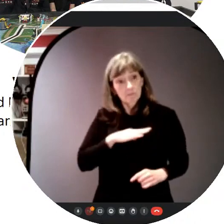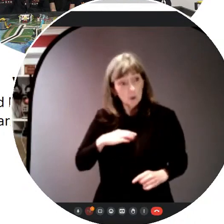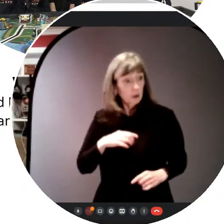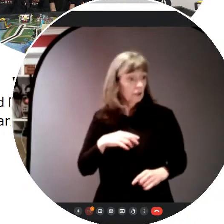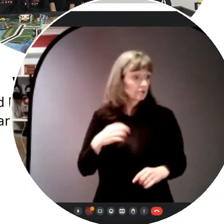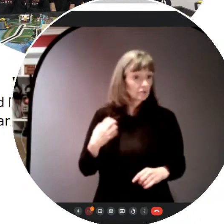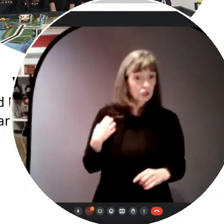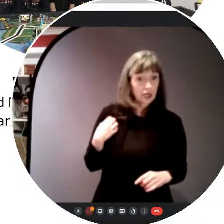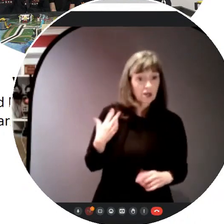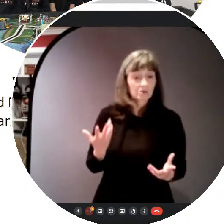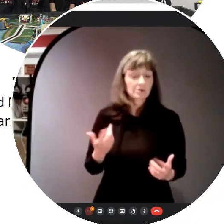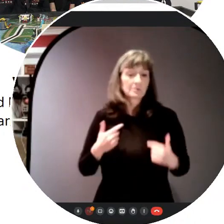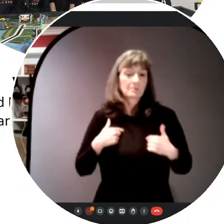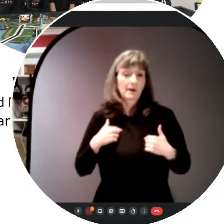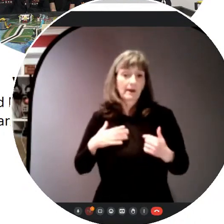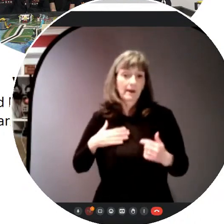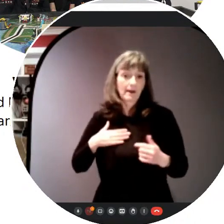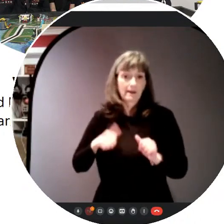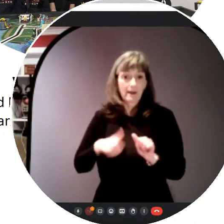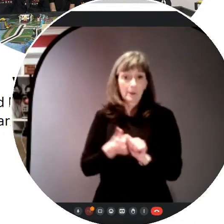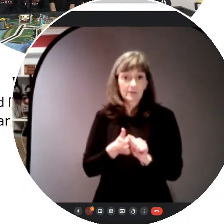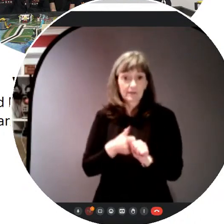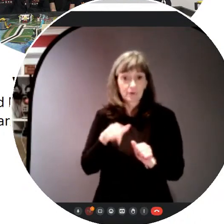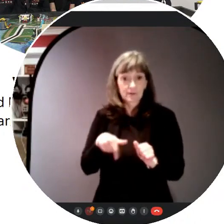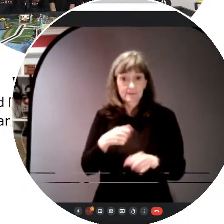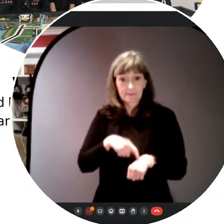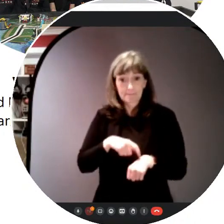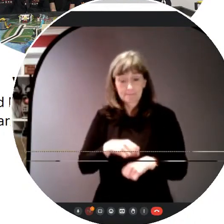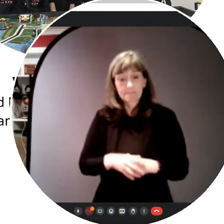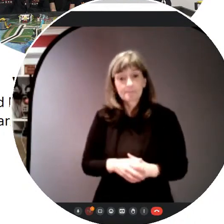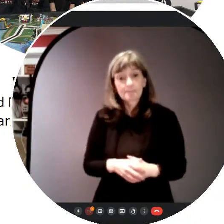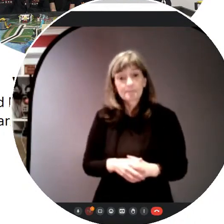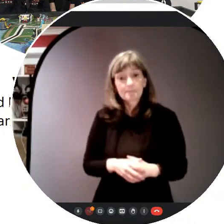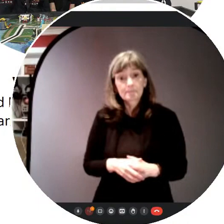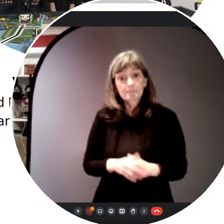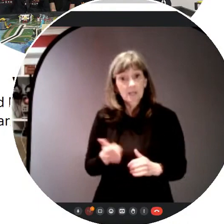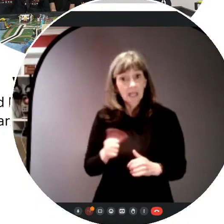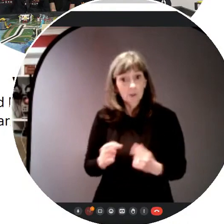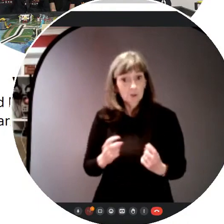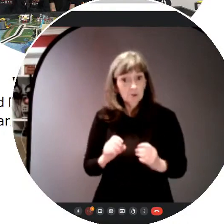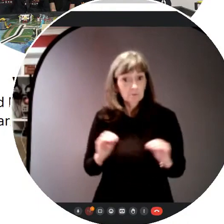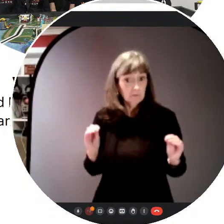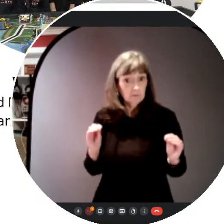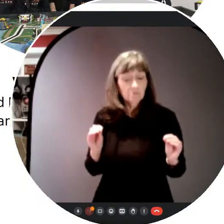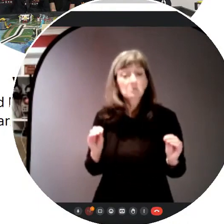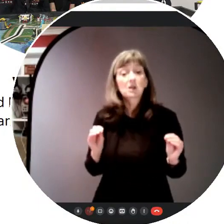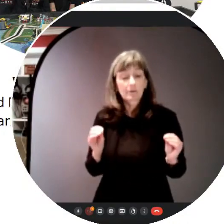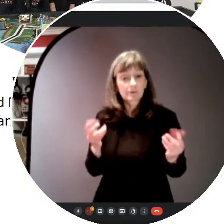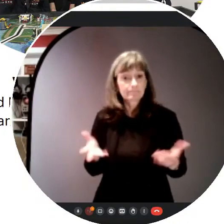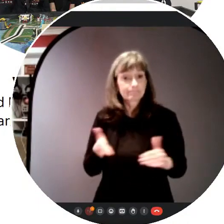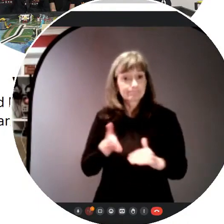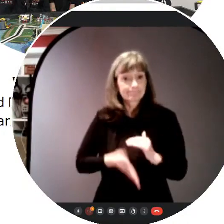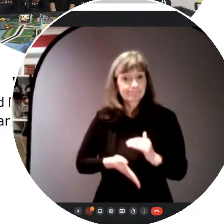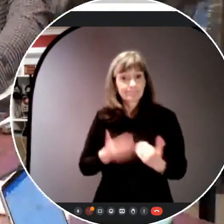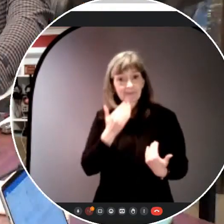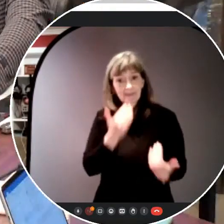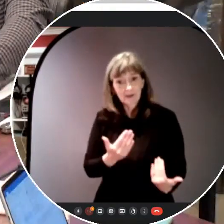the Superintendent's update for this period. Barring any questions, that's complete. Thank